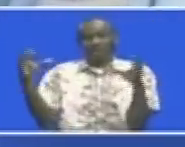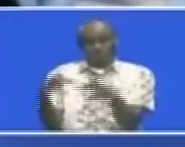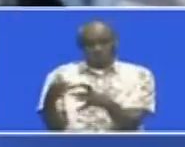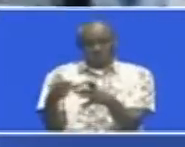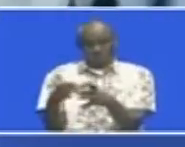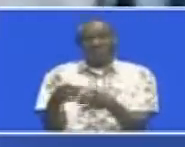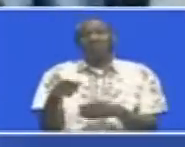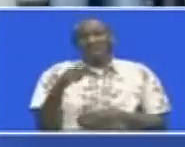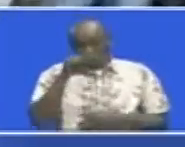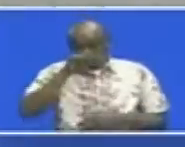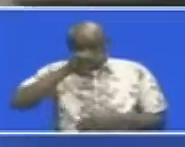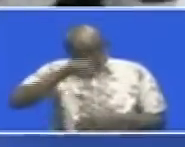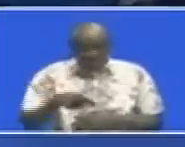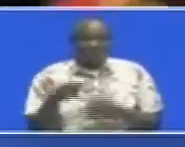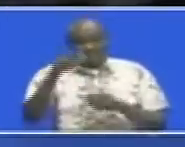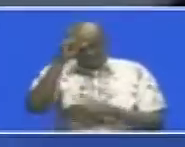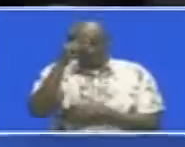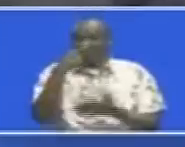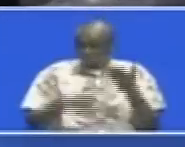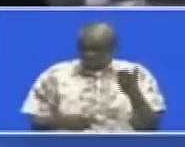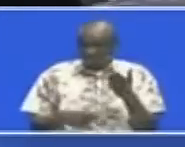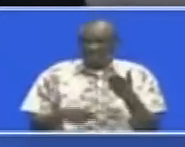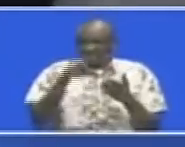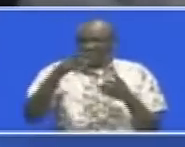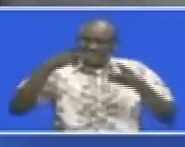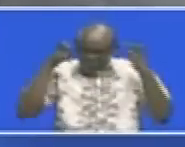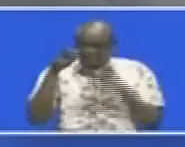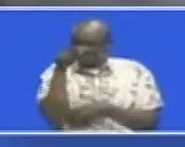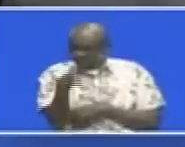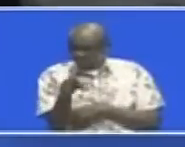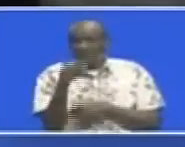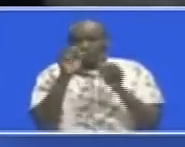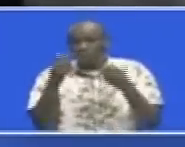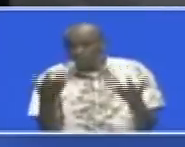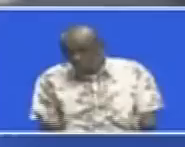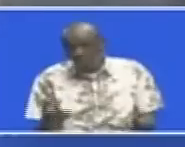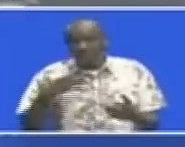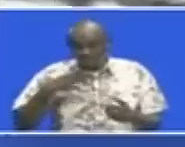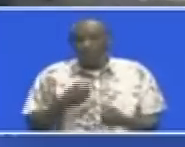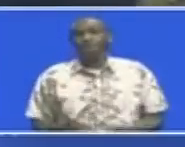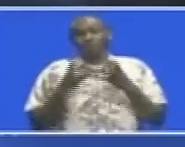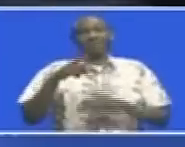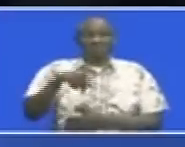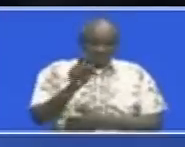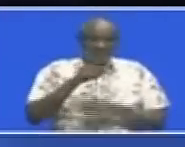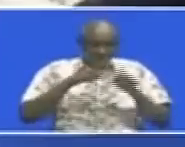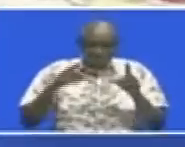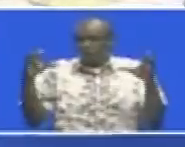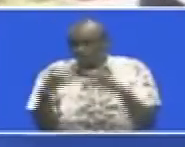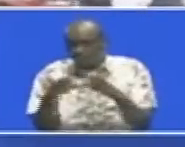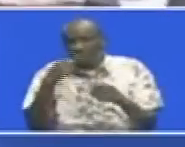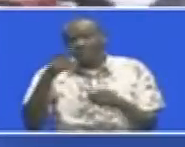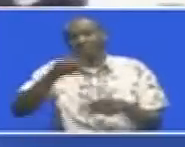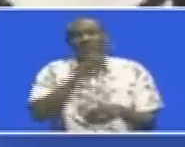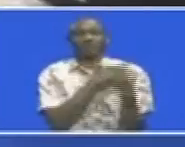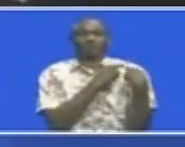Turkish government officials said the explosions were a terrorist attack carried out by suicide bombers, but no group has yet claimed